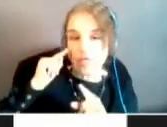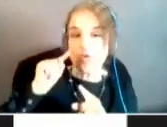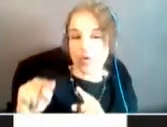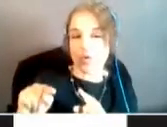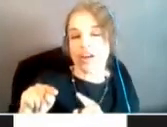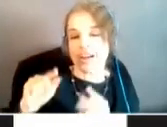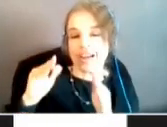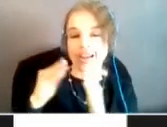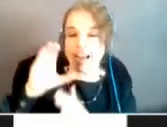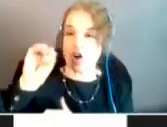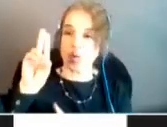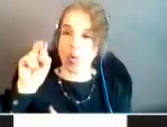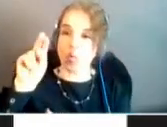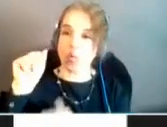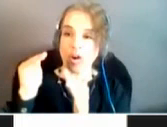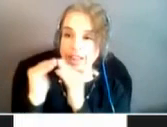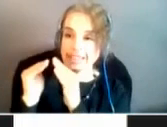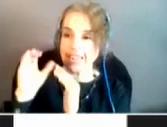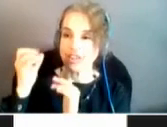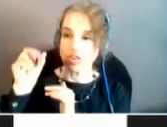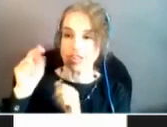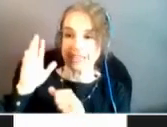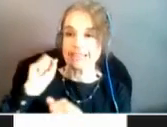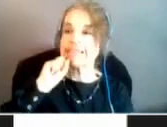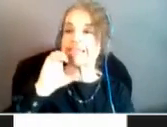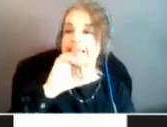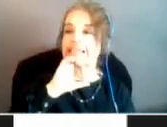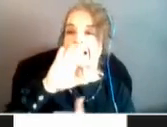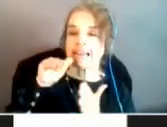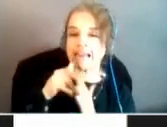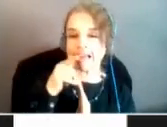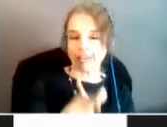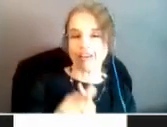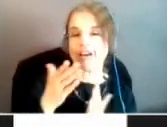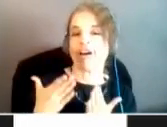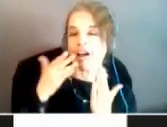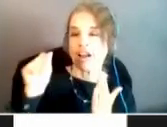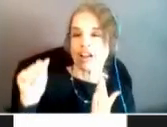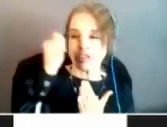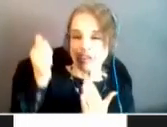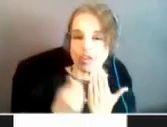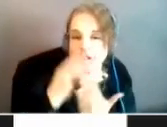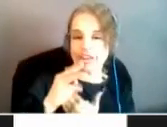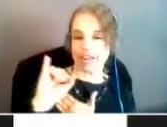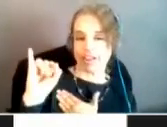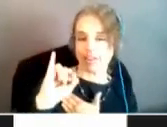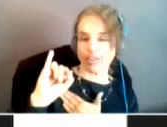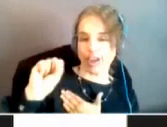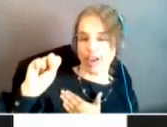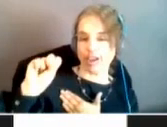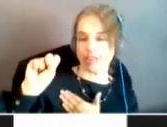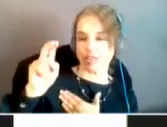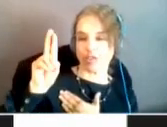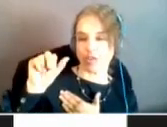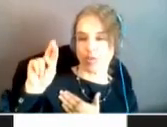the city of Corona, a senior center there in the city is offering another program called the Assurance Line. And again,